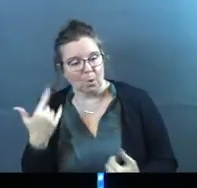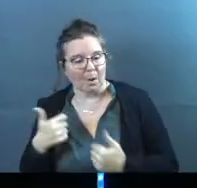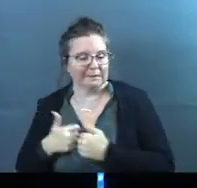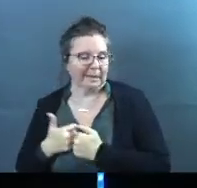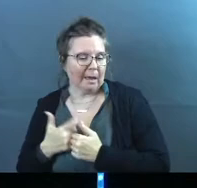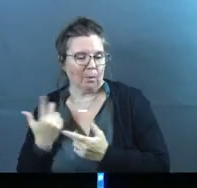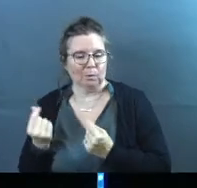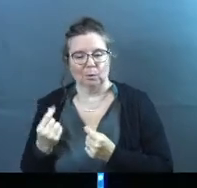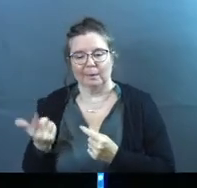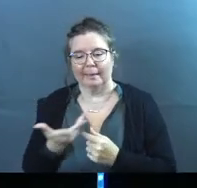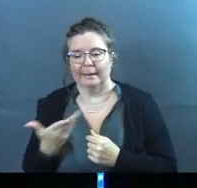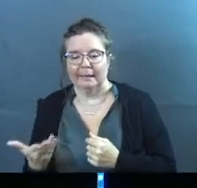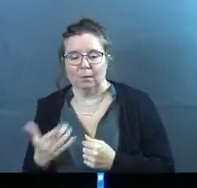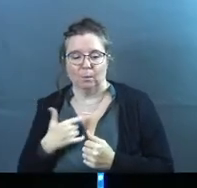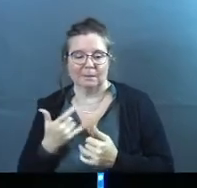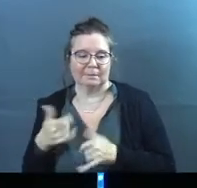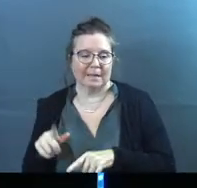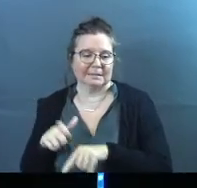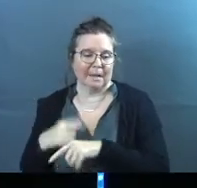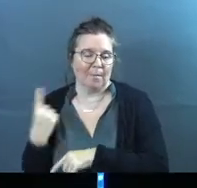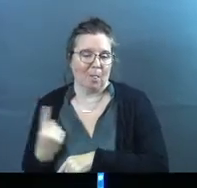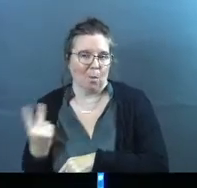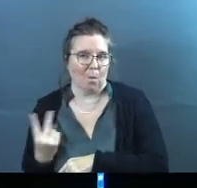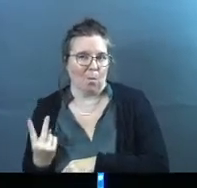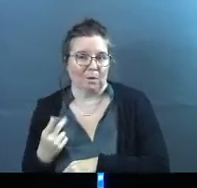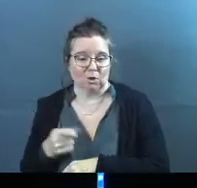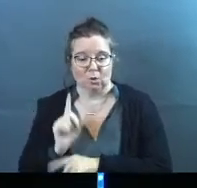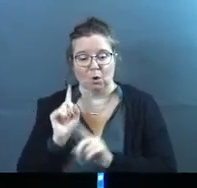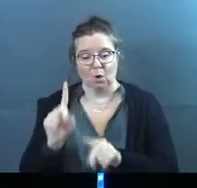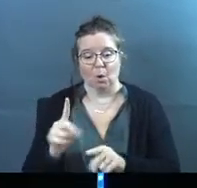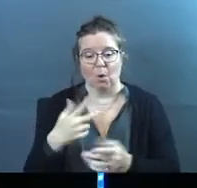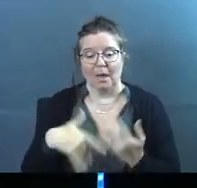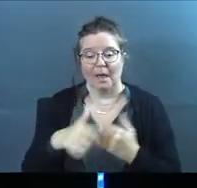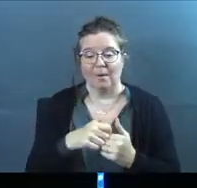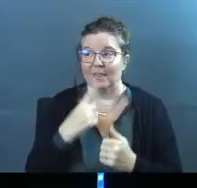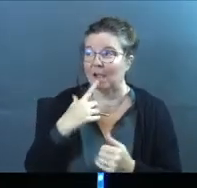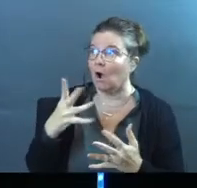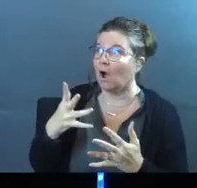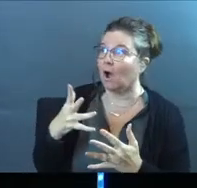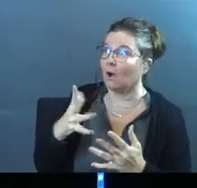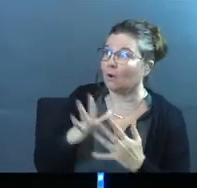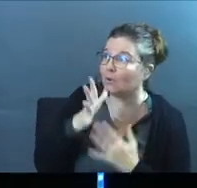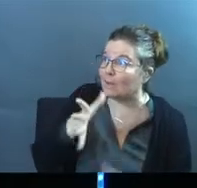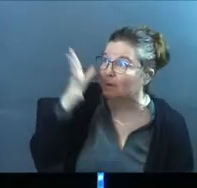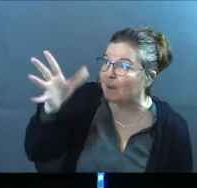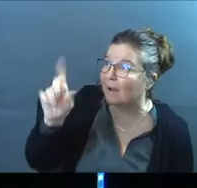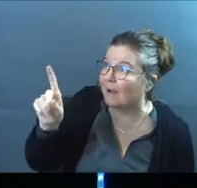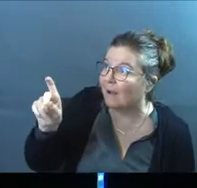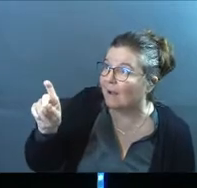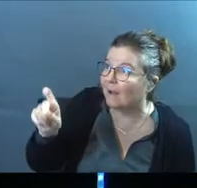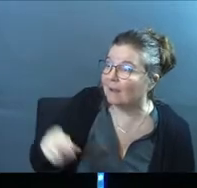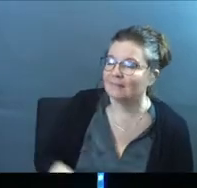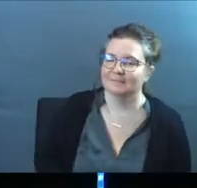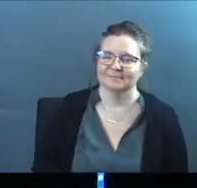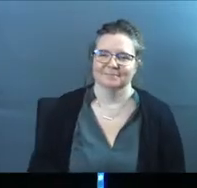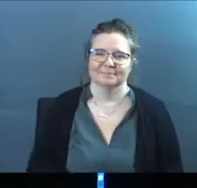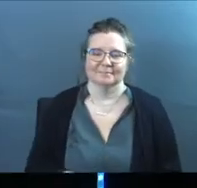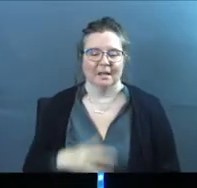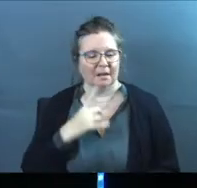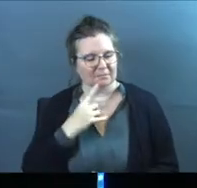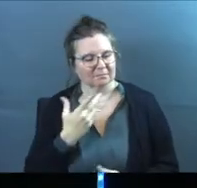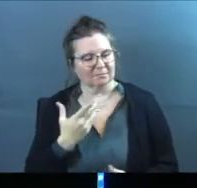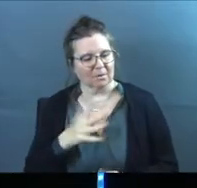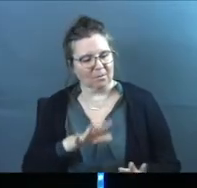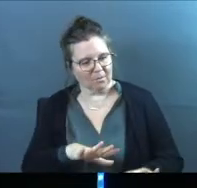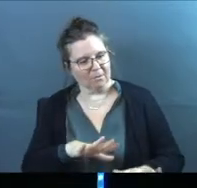going to go on a date, or we're going to go do this thing, and we're going to spend some time alone, and you guys are going to go hang out with, and they'll finish it, grandma and papa. They'll be